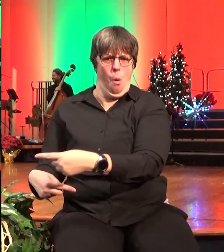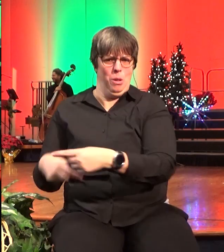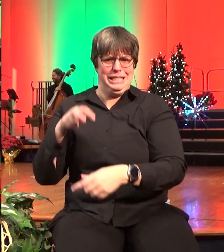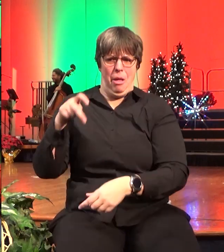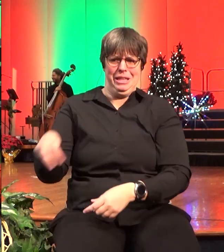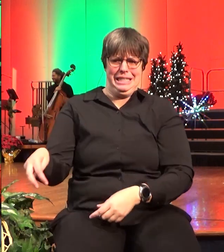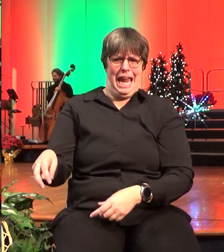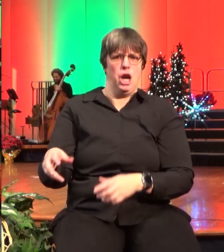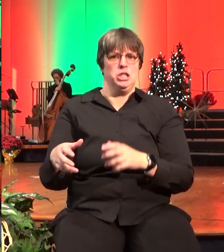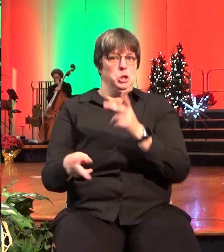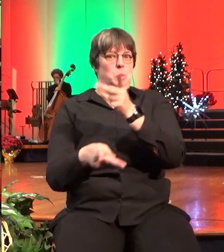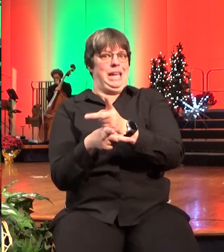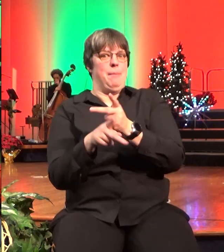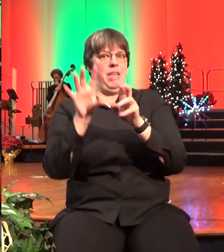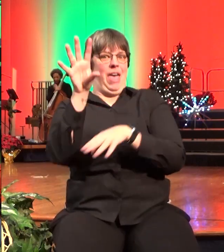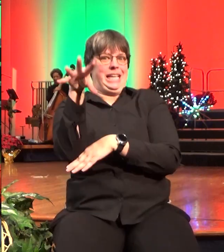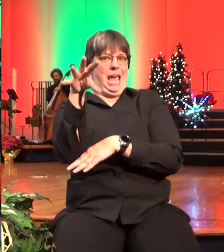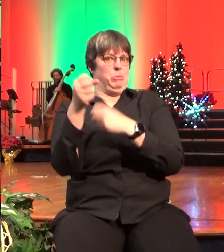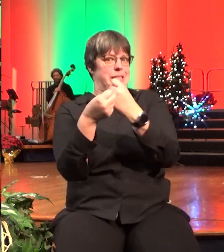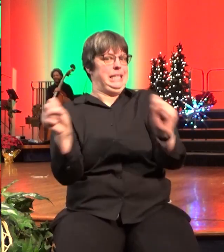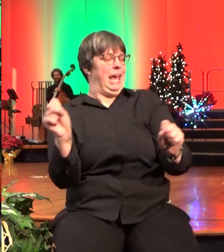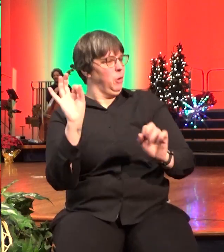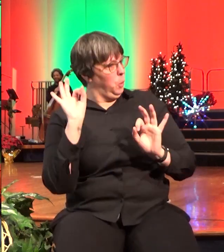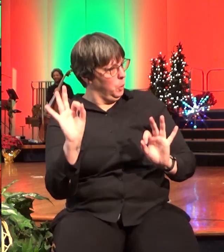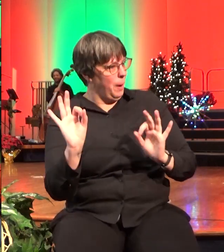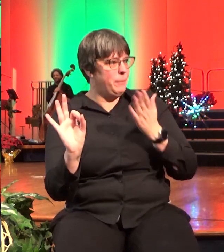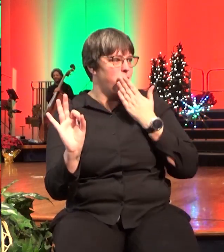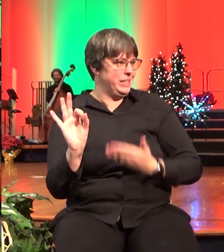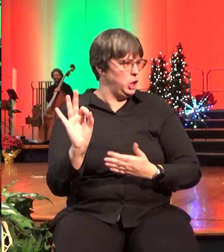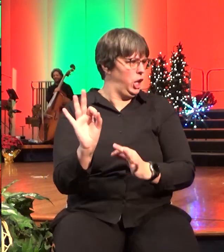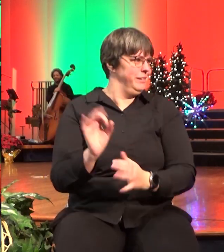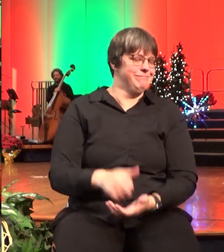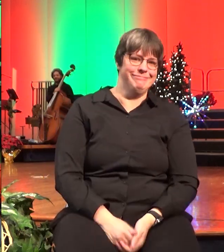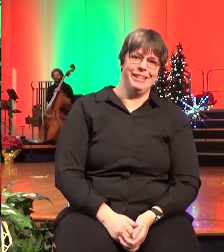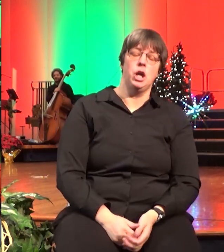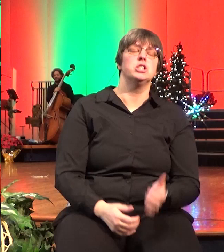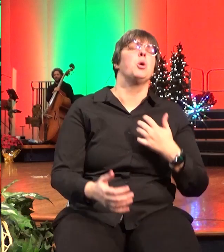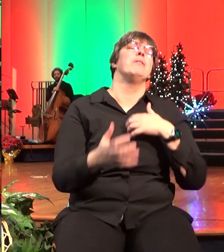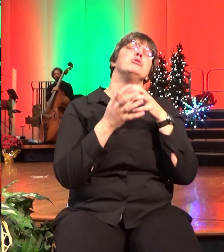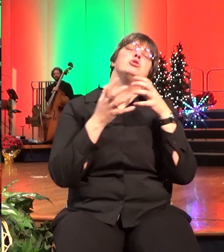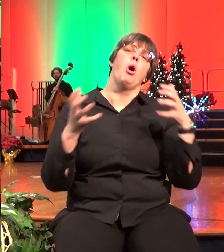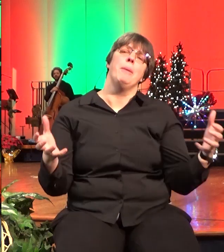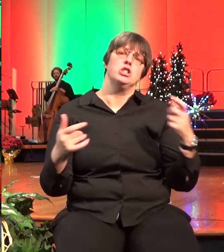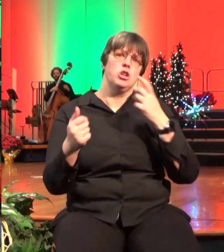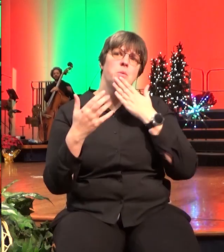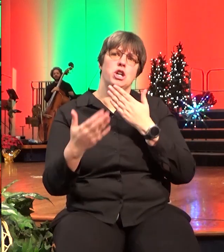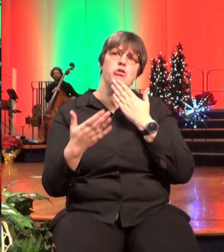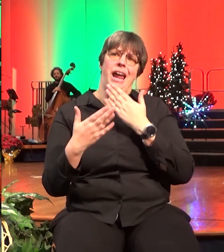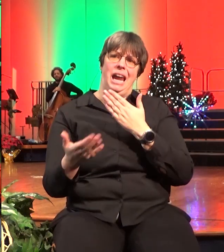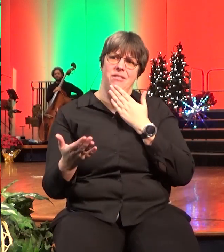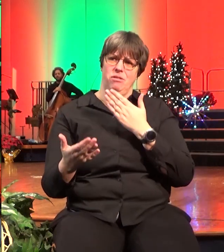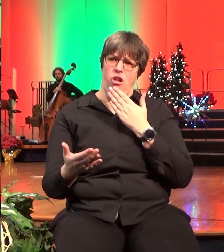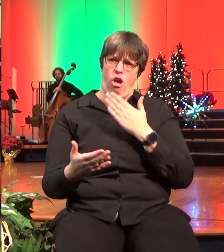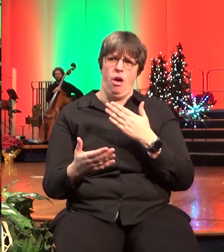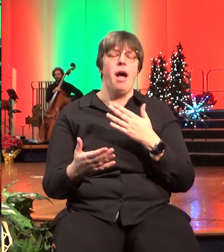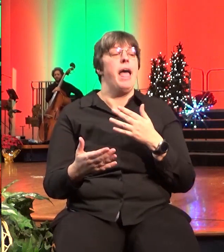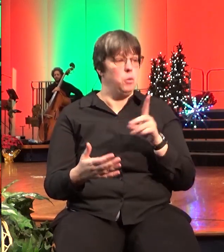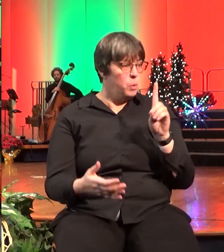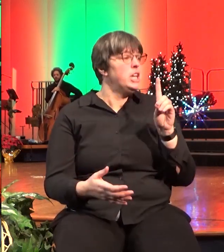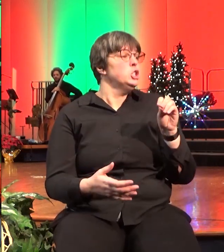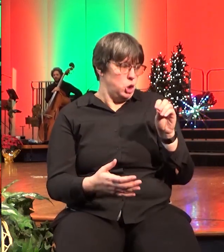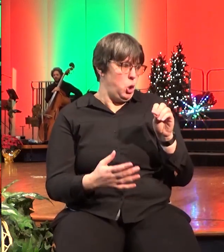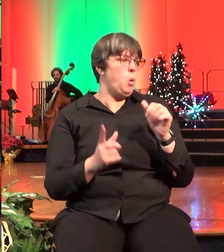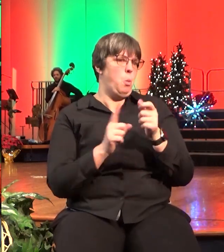Keeping the camera safe. I'm so grateful for that. So we have so much to be grateful for. And we do take a